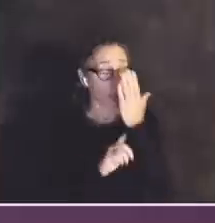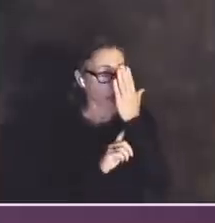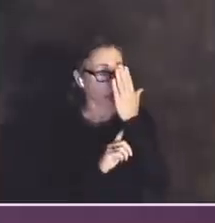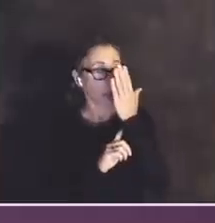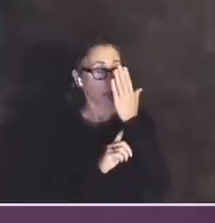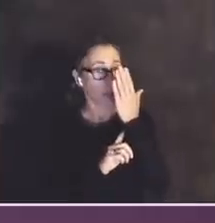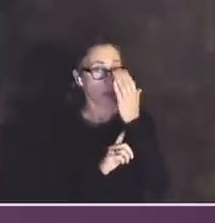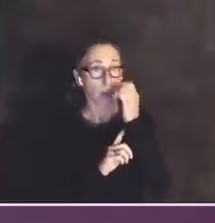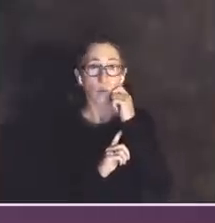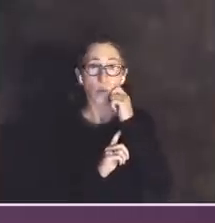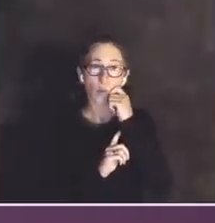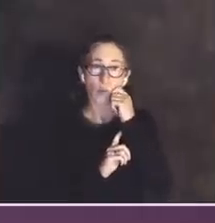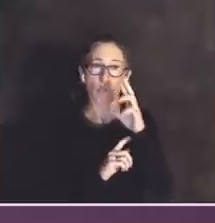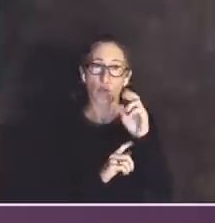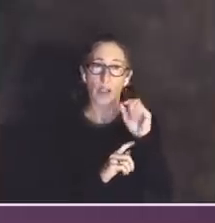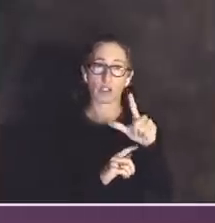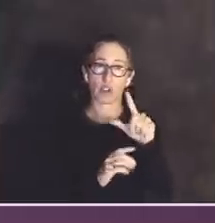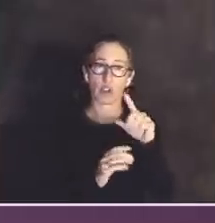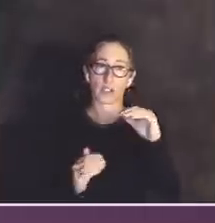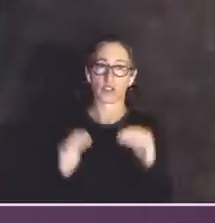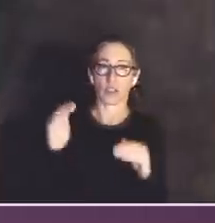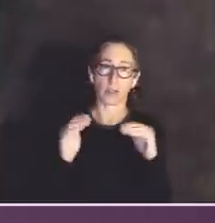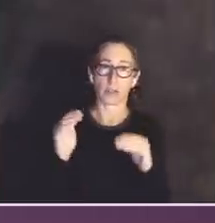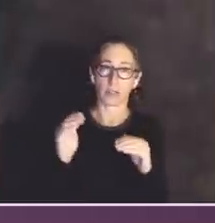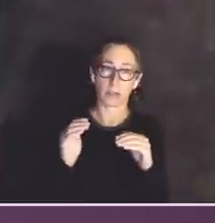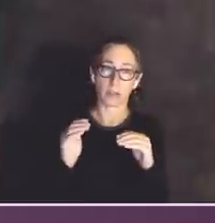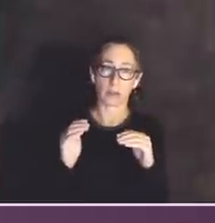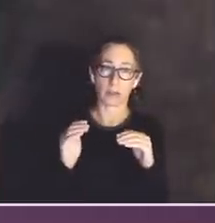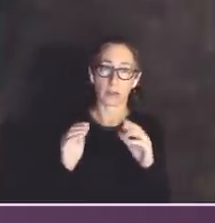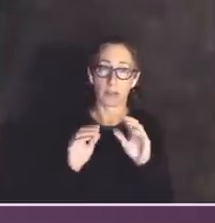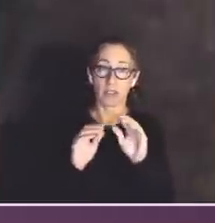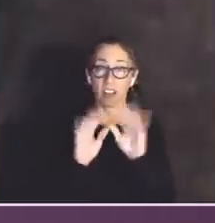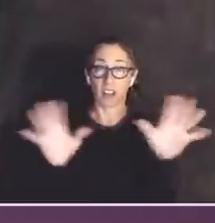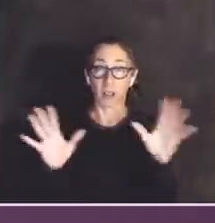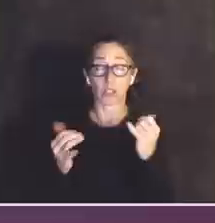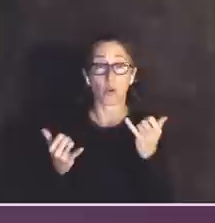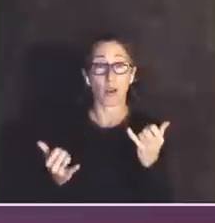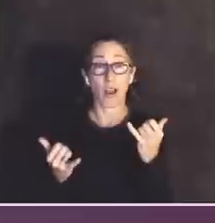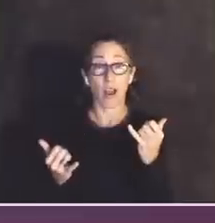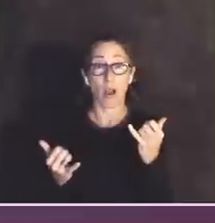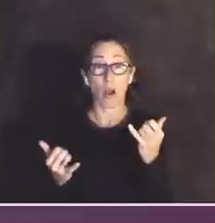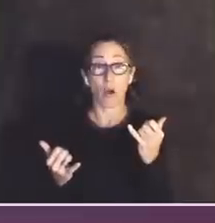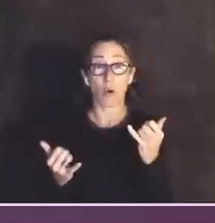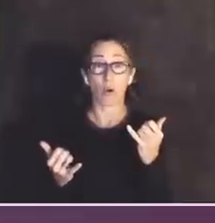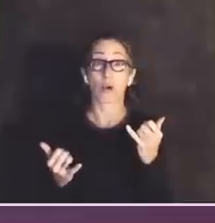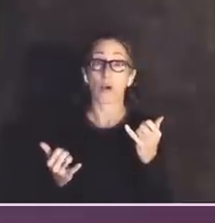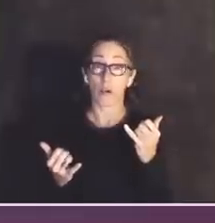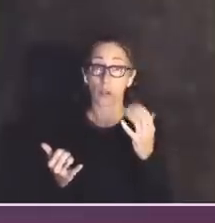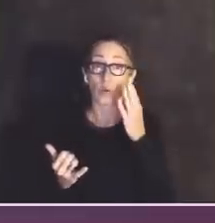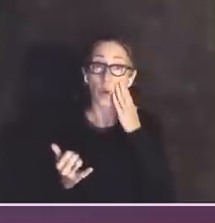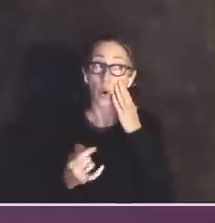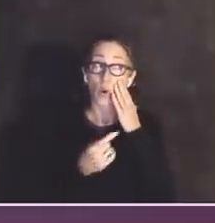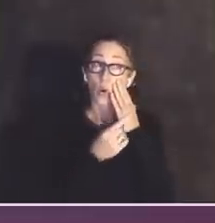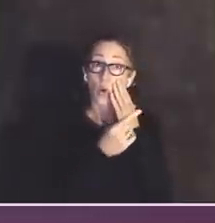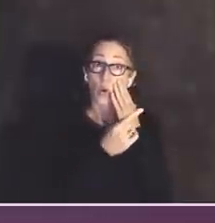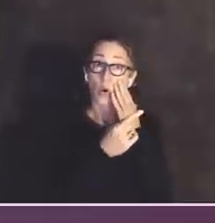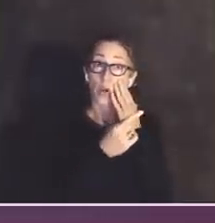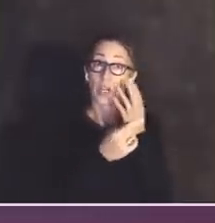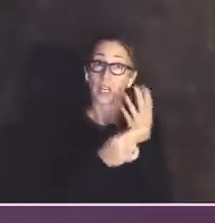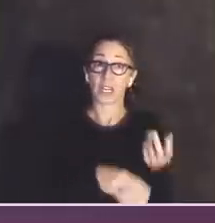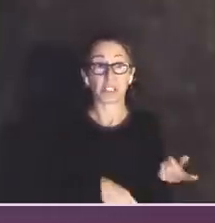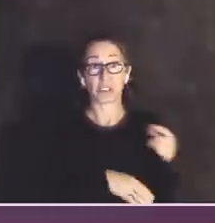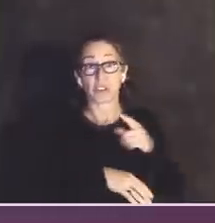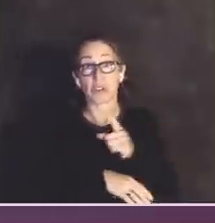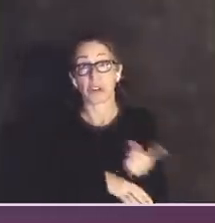injustice. By the way, let's not forget on the topic of you-know-who that he stood on that debate